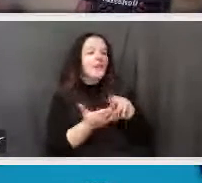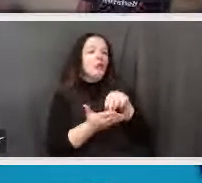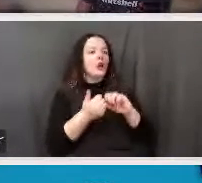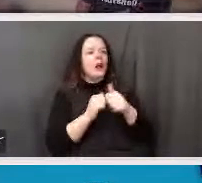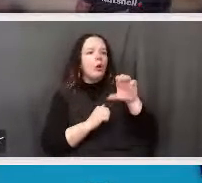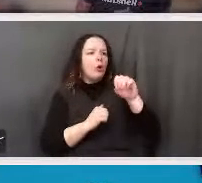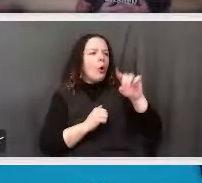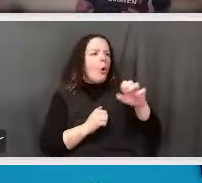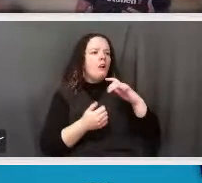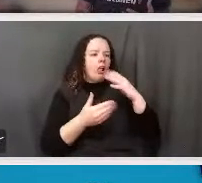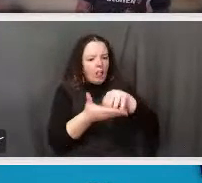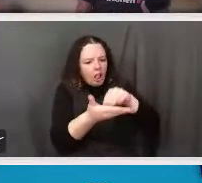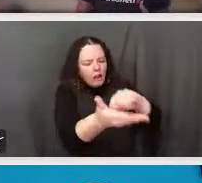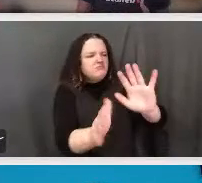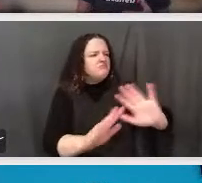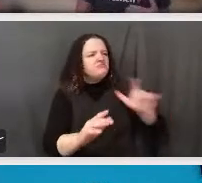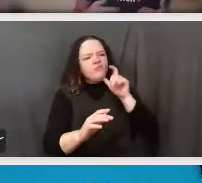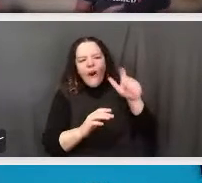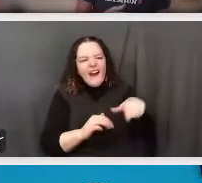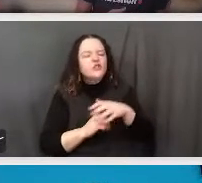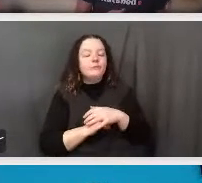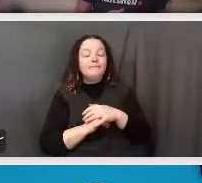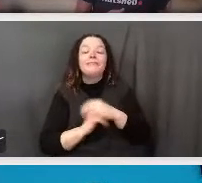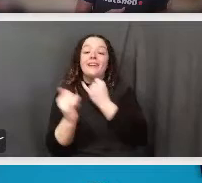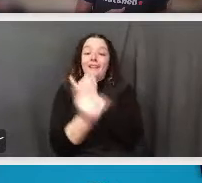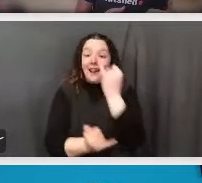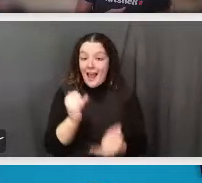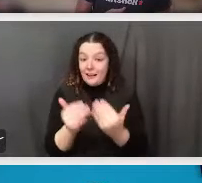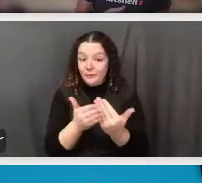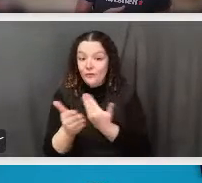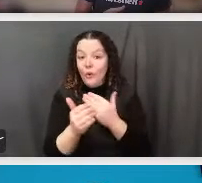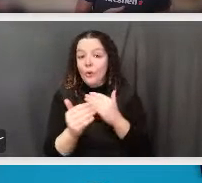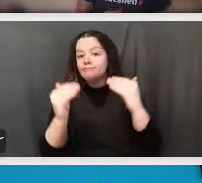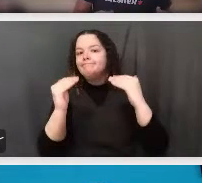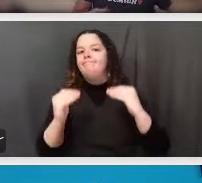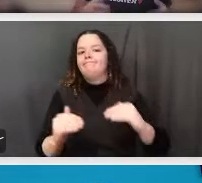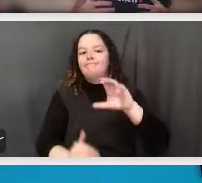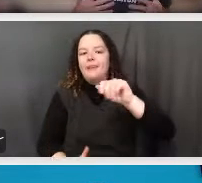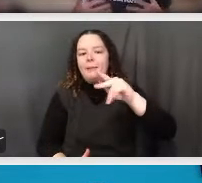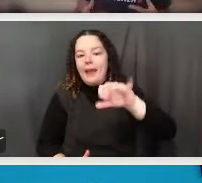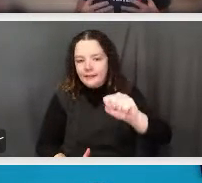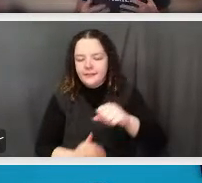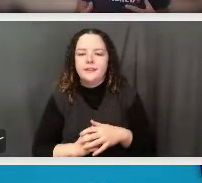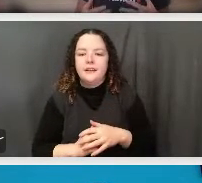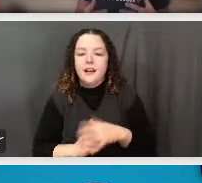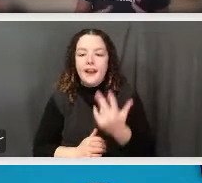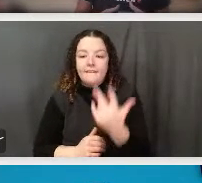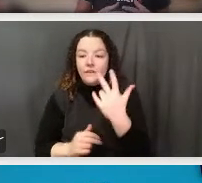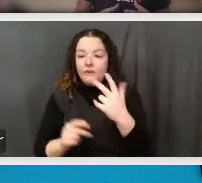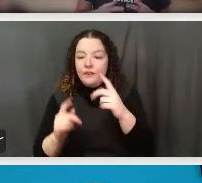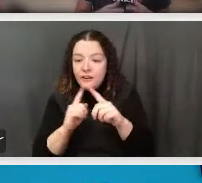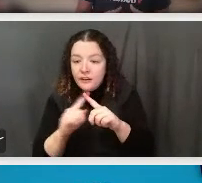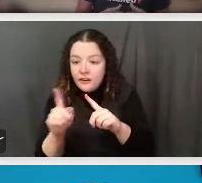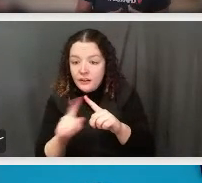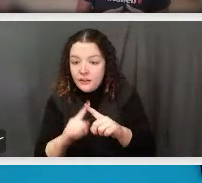that. And then last but not least, before we jump into Nutshell Campaigns itself, is we have three different types of emails that